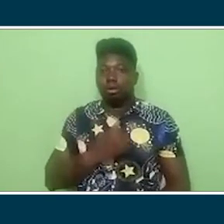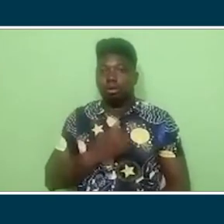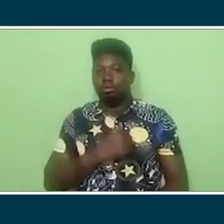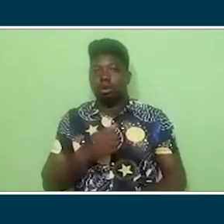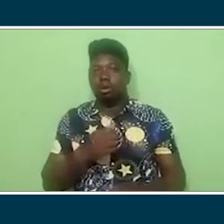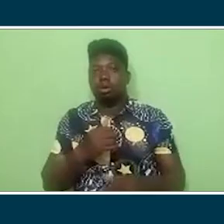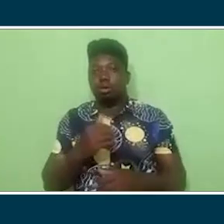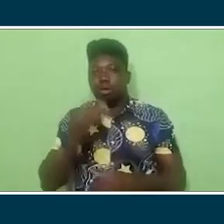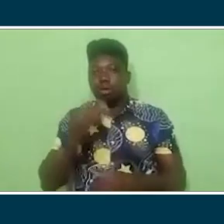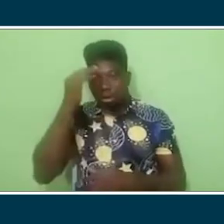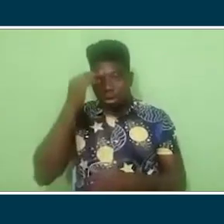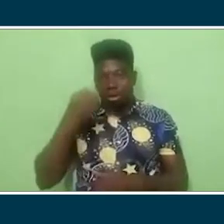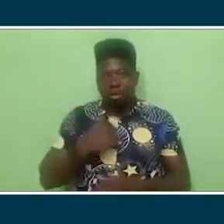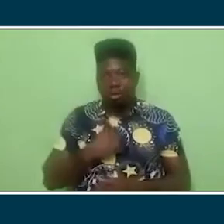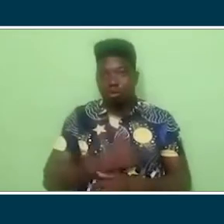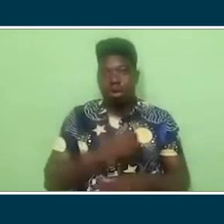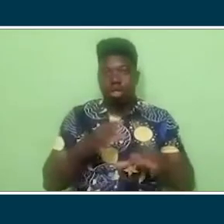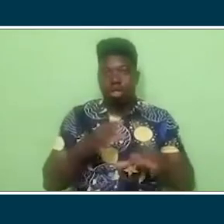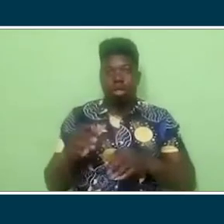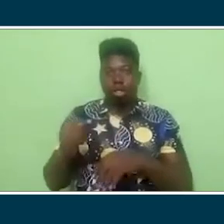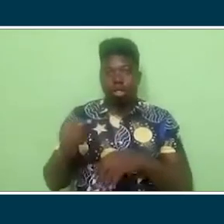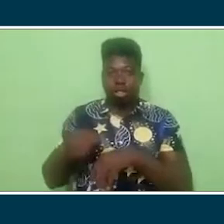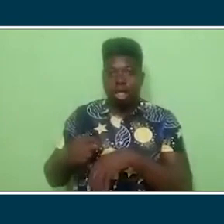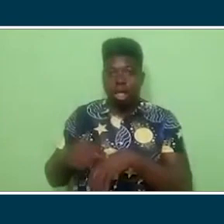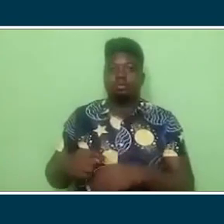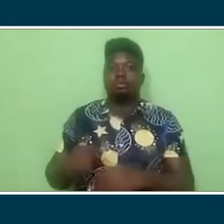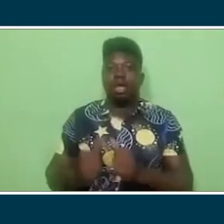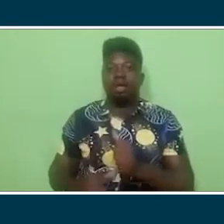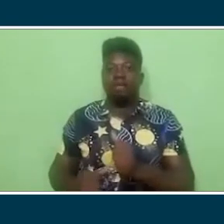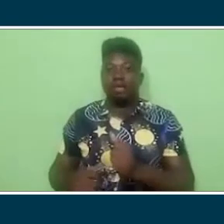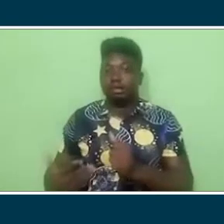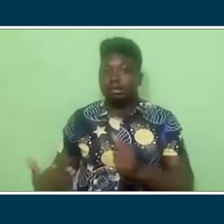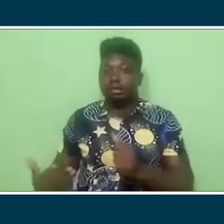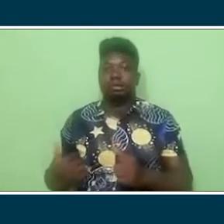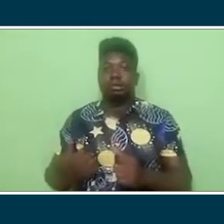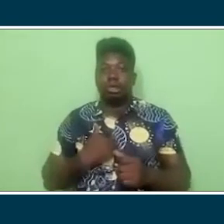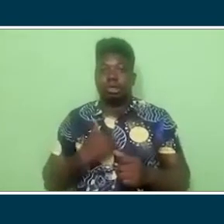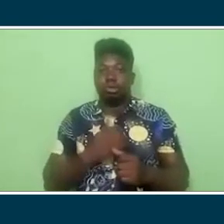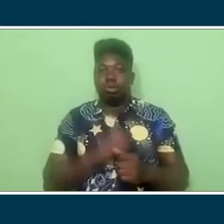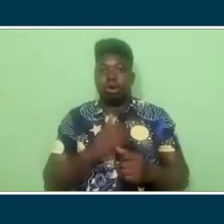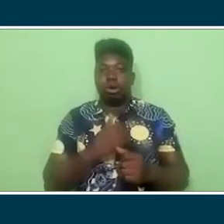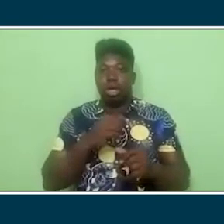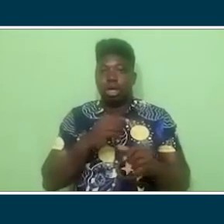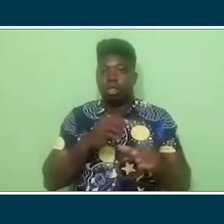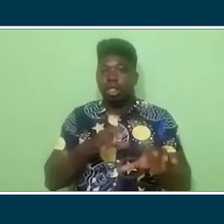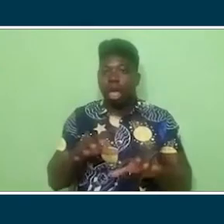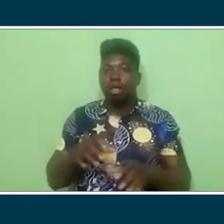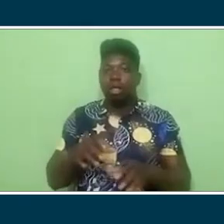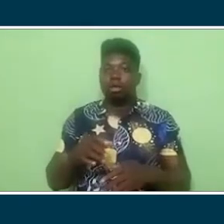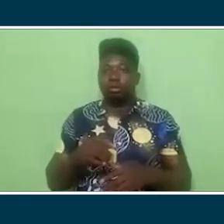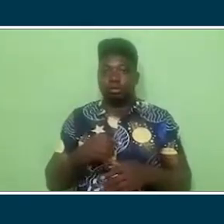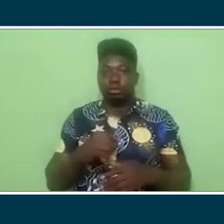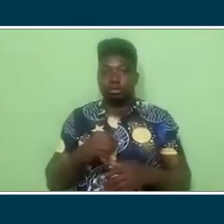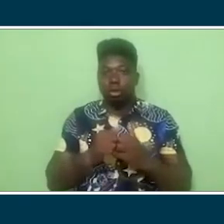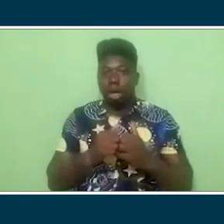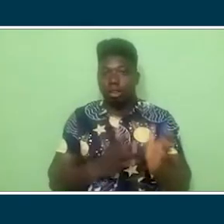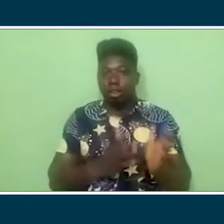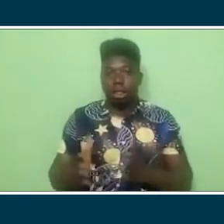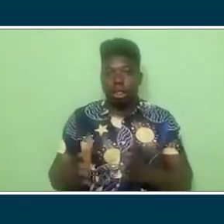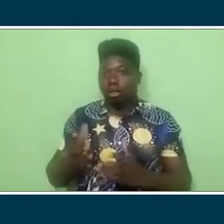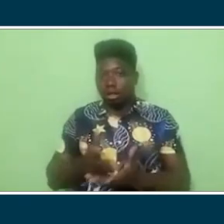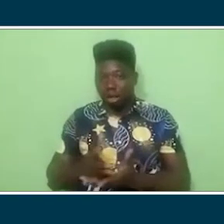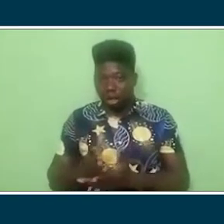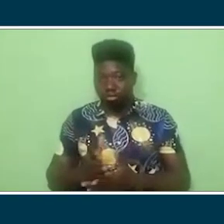we have known what we're doing, and that everything that we did with intention and was the right thing to do, because we